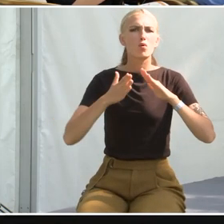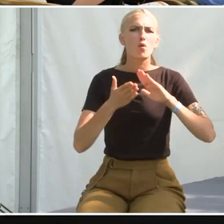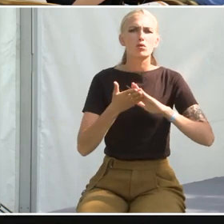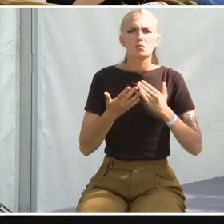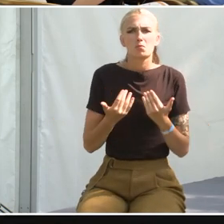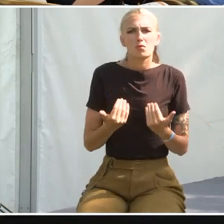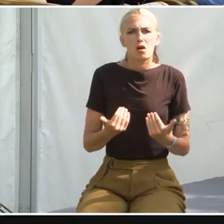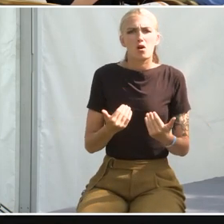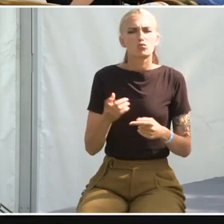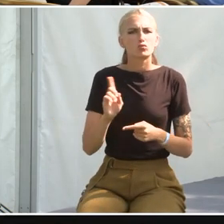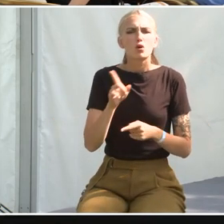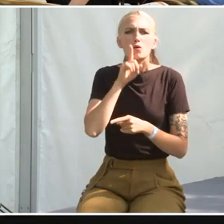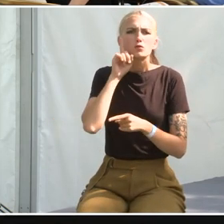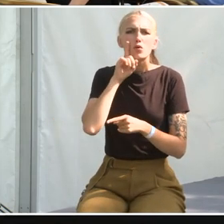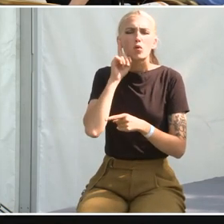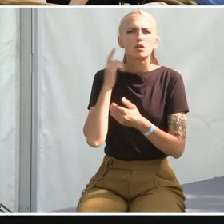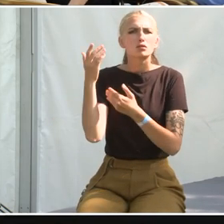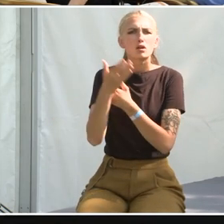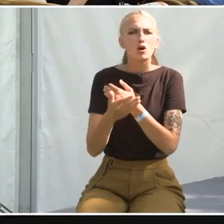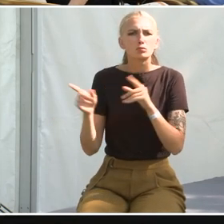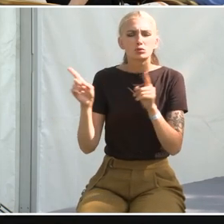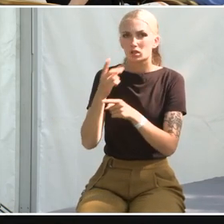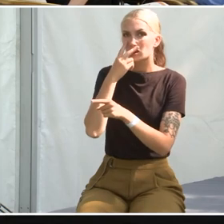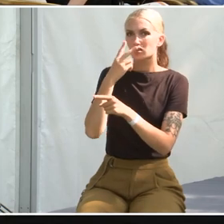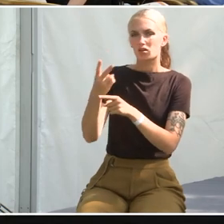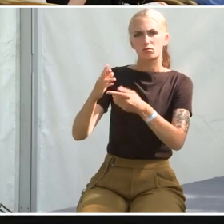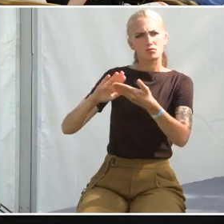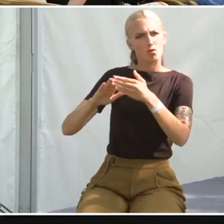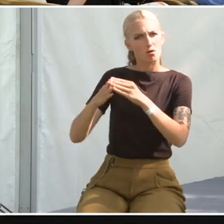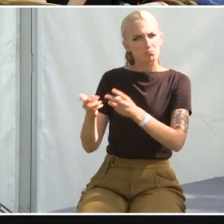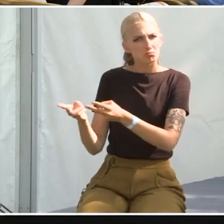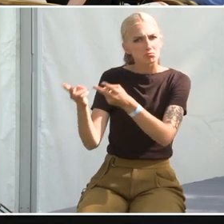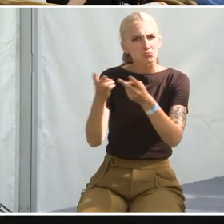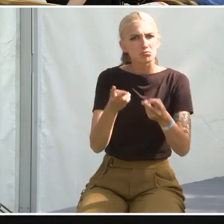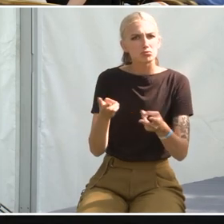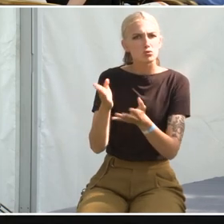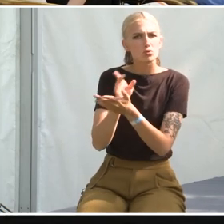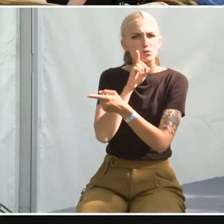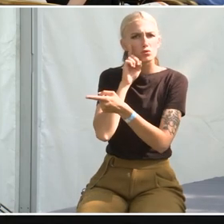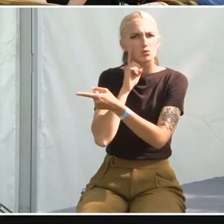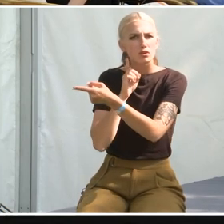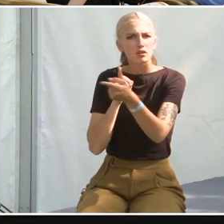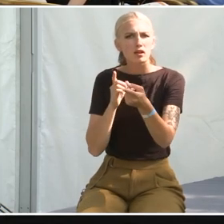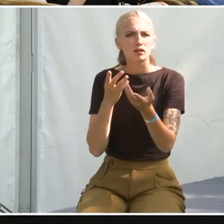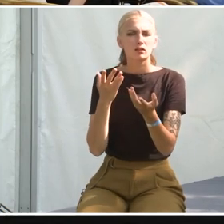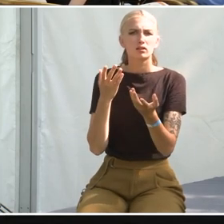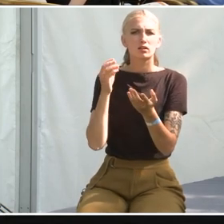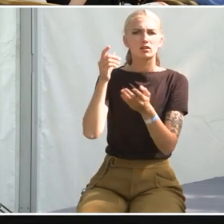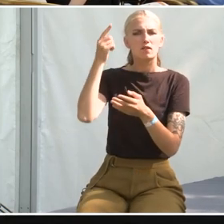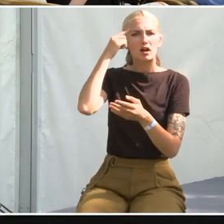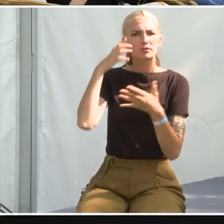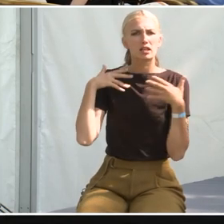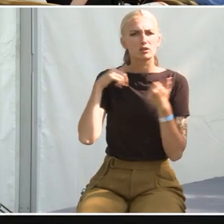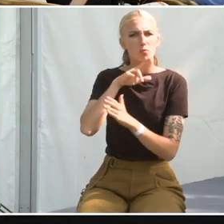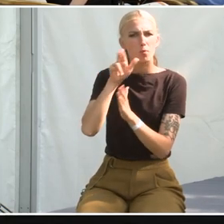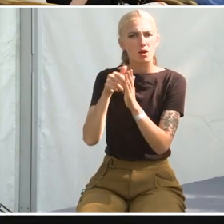people are coming with. Are there any sort of commonalities, any common patterns in in the type of disorders or issues